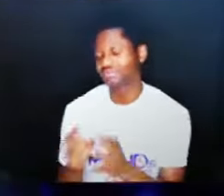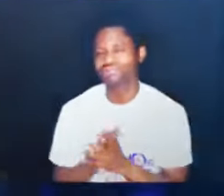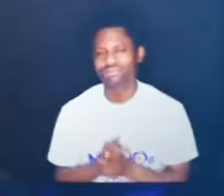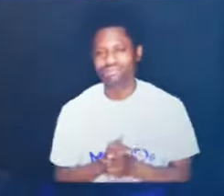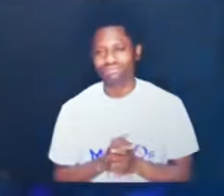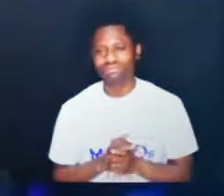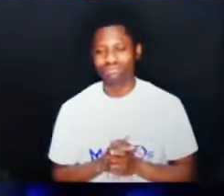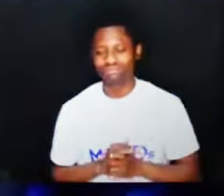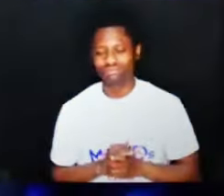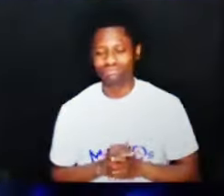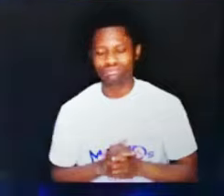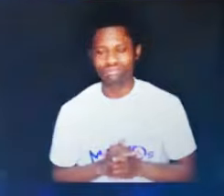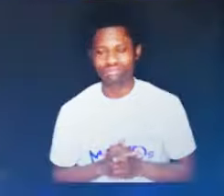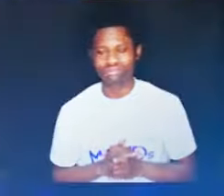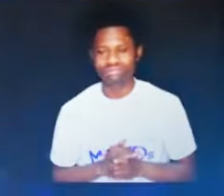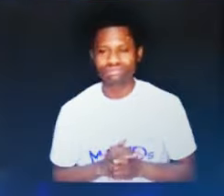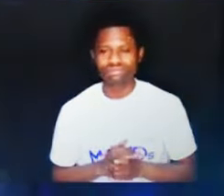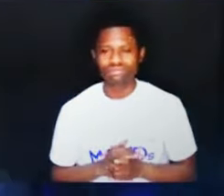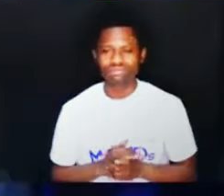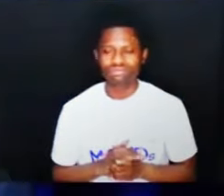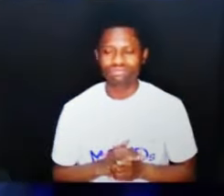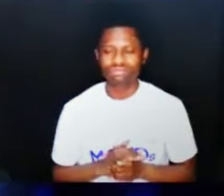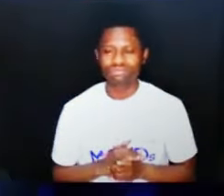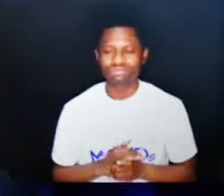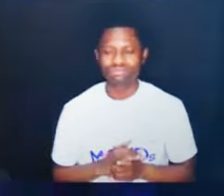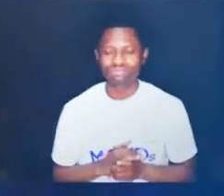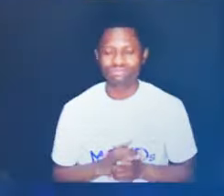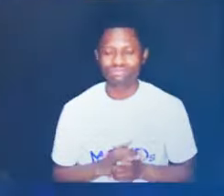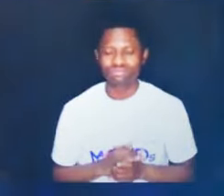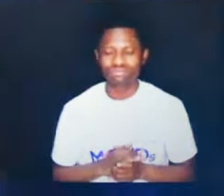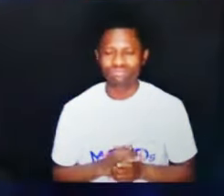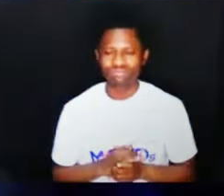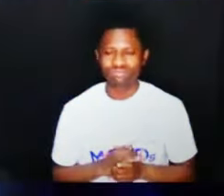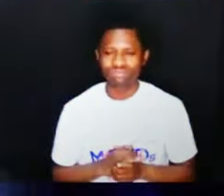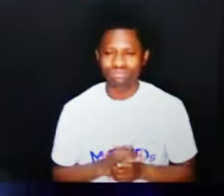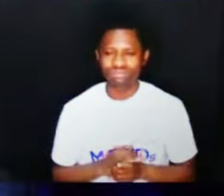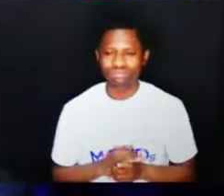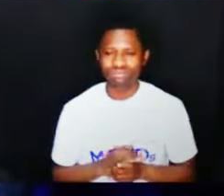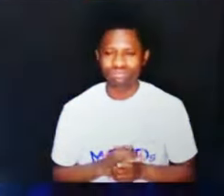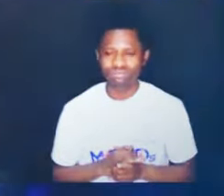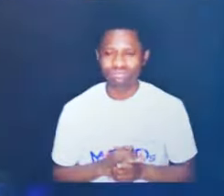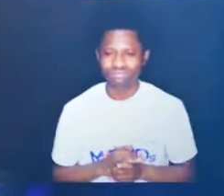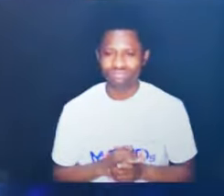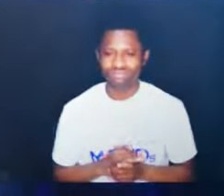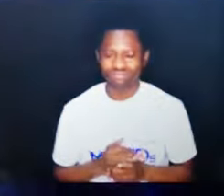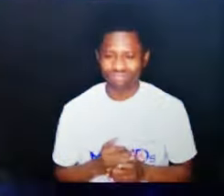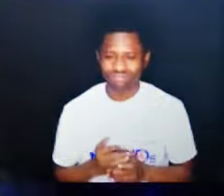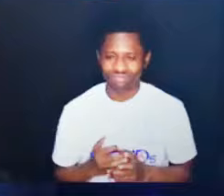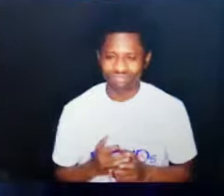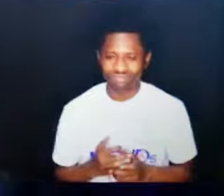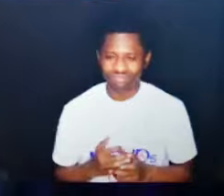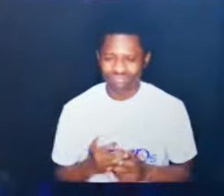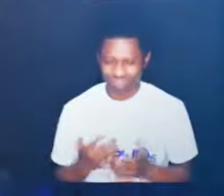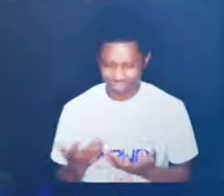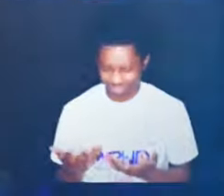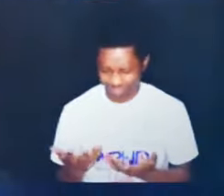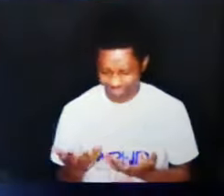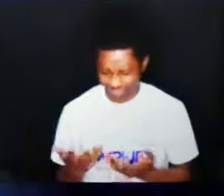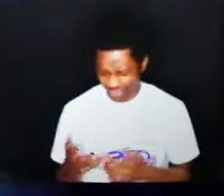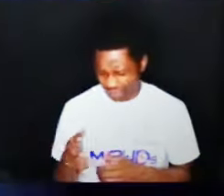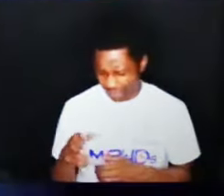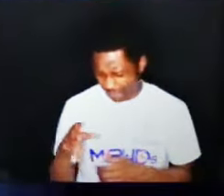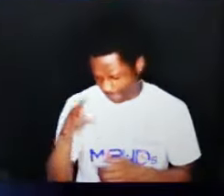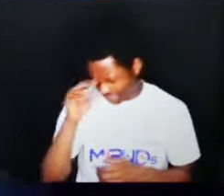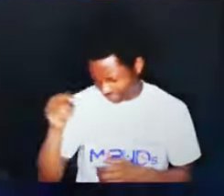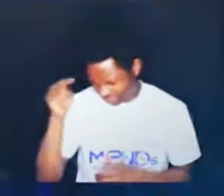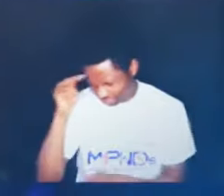mu a ɛbɛtumi ama wankasa wayɛ nsɛnkyerɛ ne ma deɛ wobɛyire pie no ɛbɛyɛ nnipa wanwa sɛ wei ɛfiri na deɛ na ɛkɔ yi. Now look at